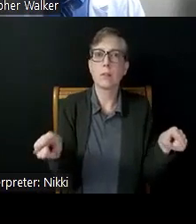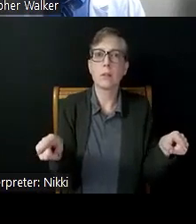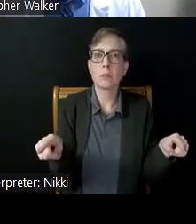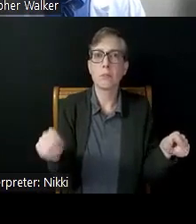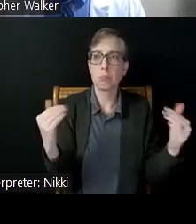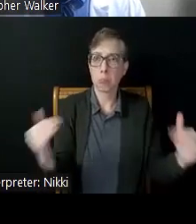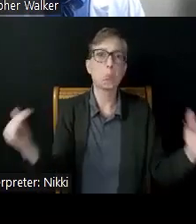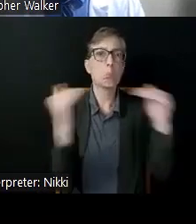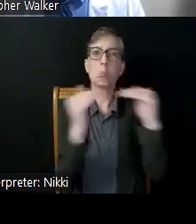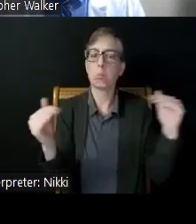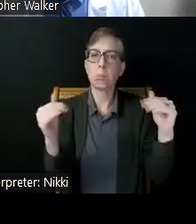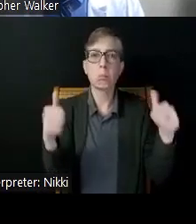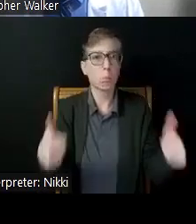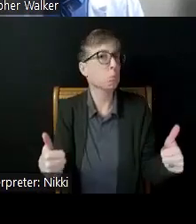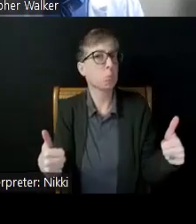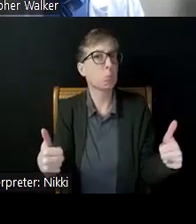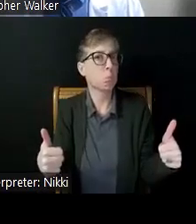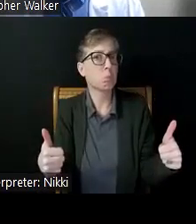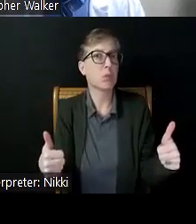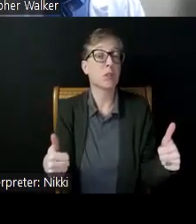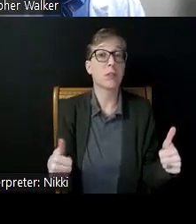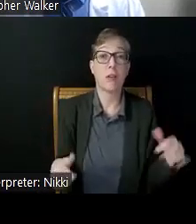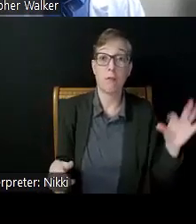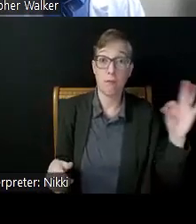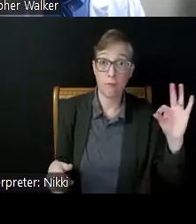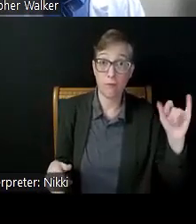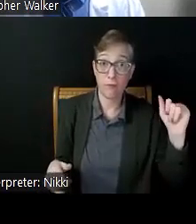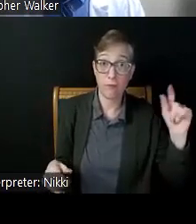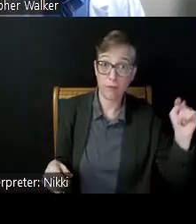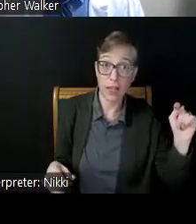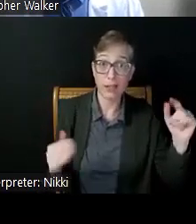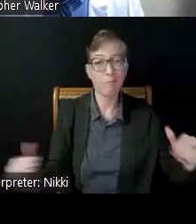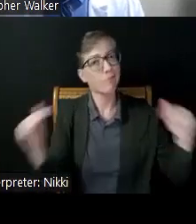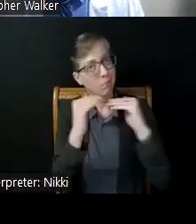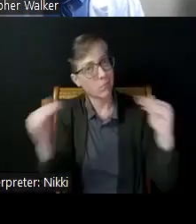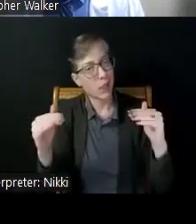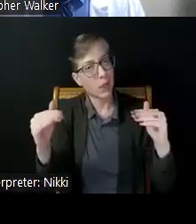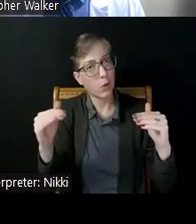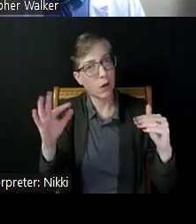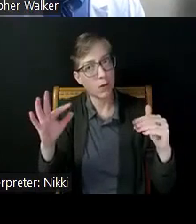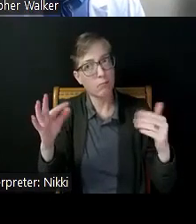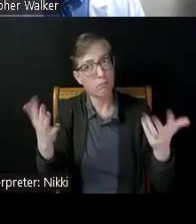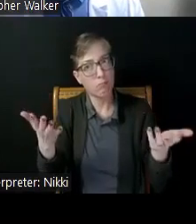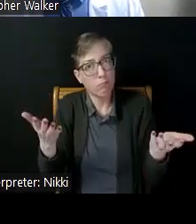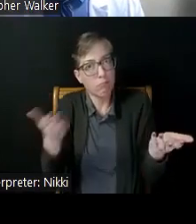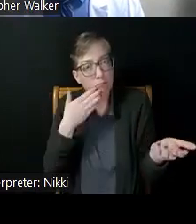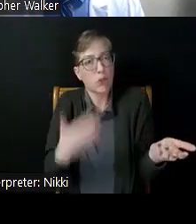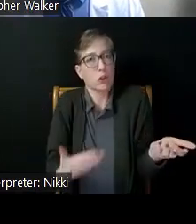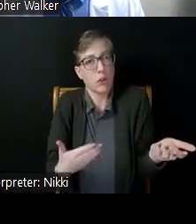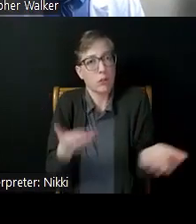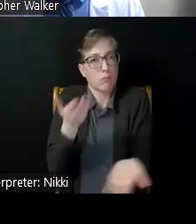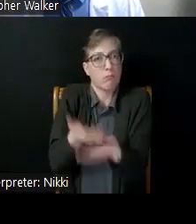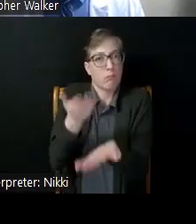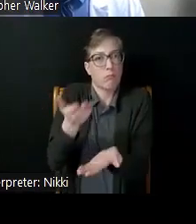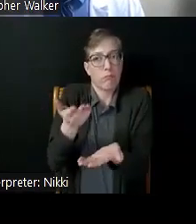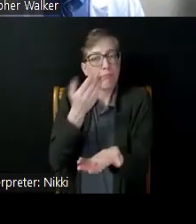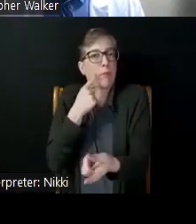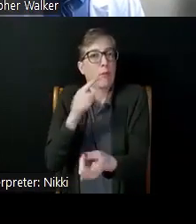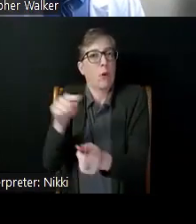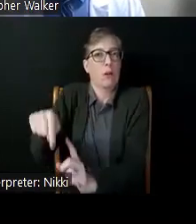as the other. FIT testing is just as good as colonoscopy, according to this study, when it comes to finding